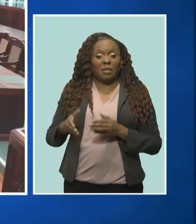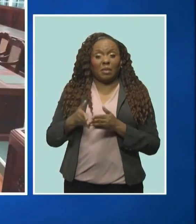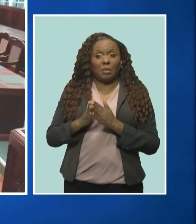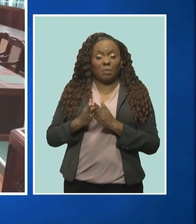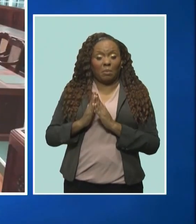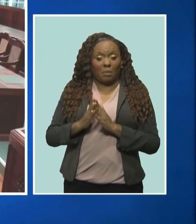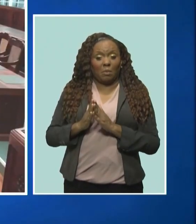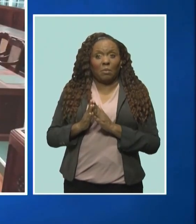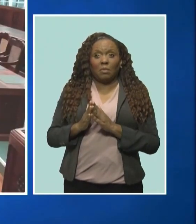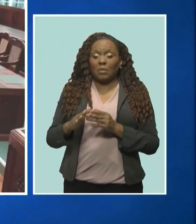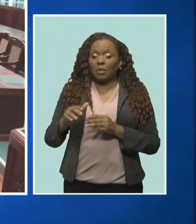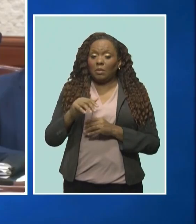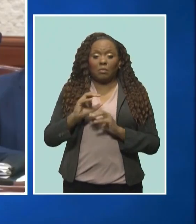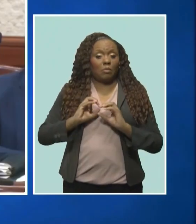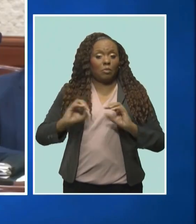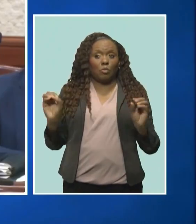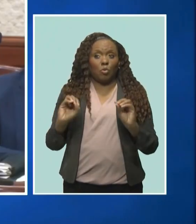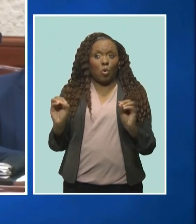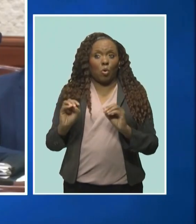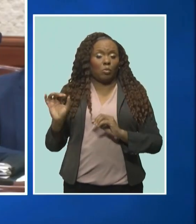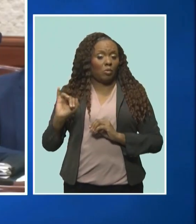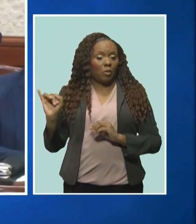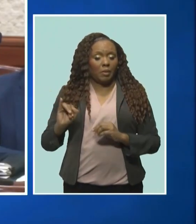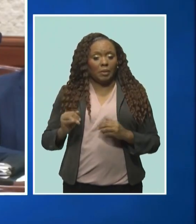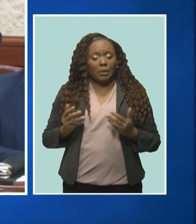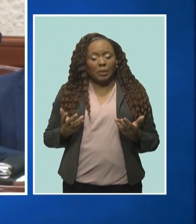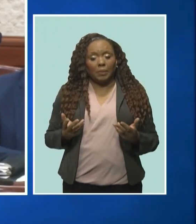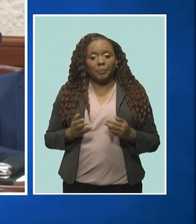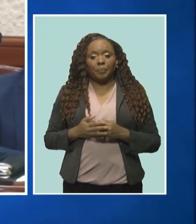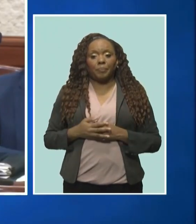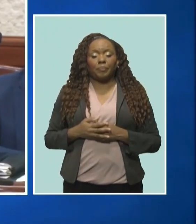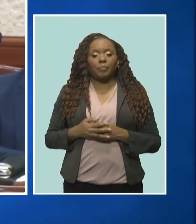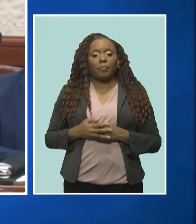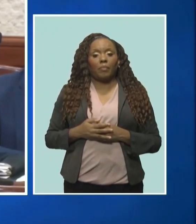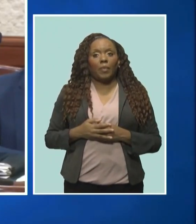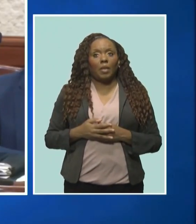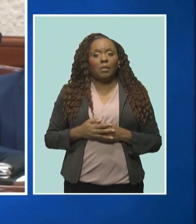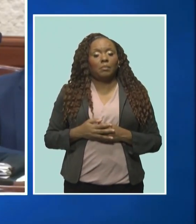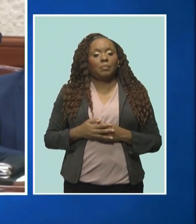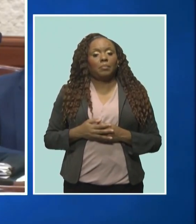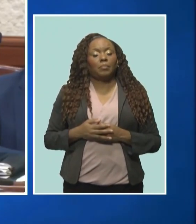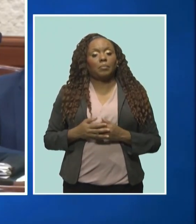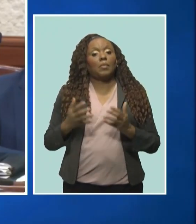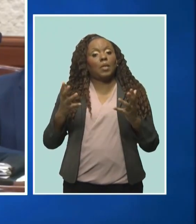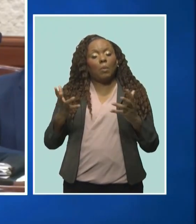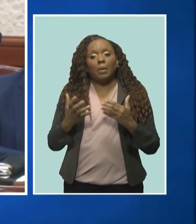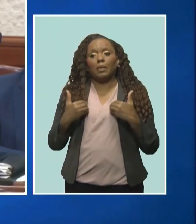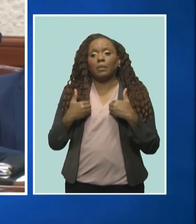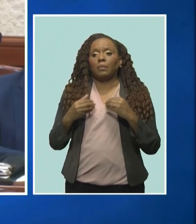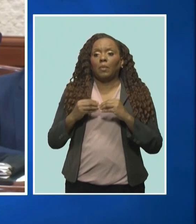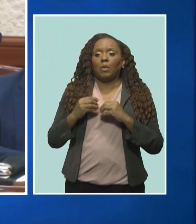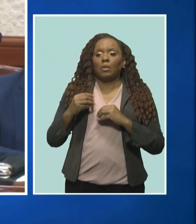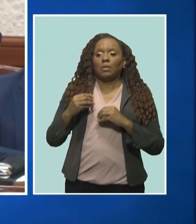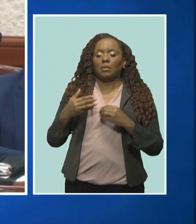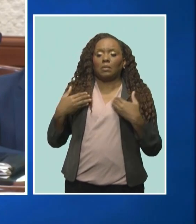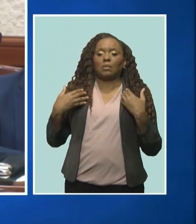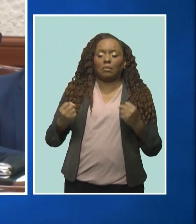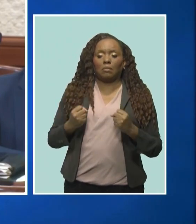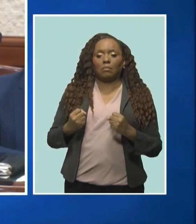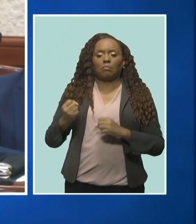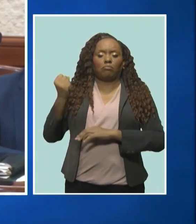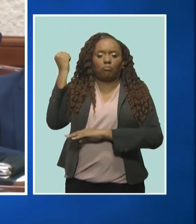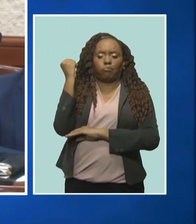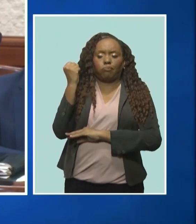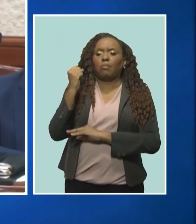uninsured. While longer-term solutions are sought to provide more resilient infrastructure for the fisheries sector, in the face of